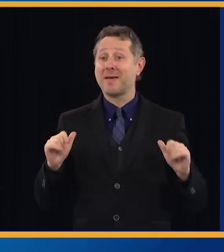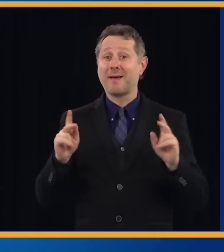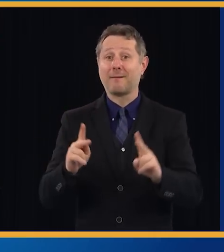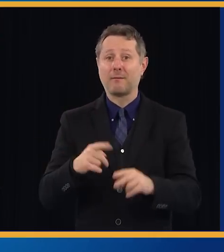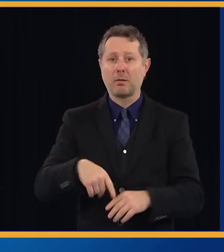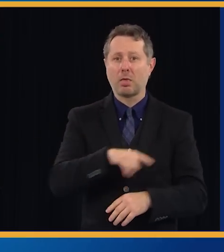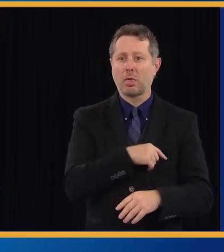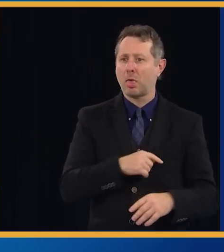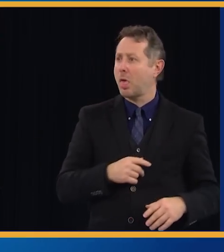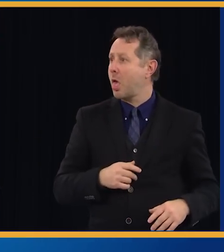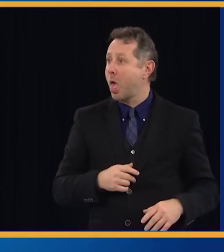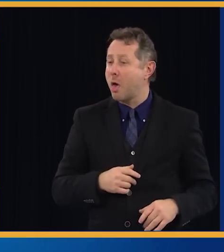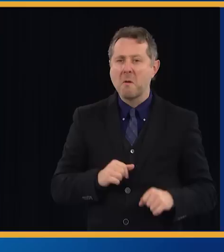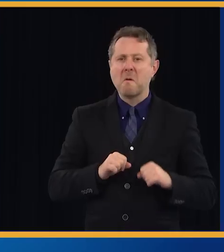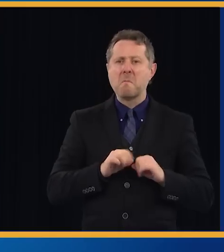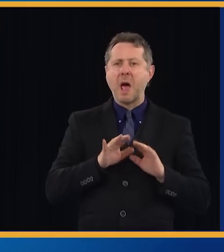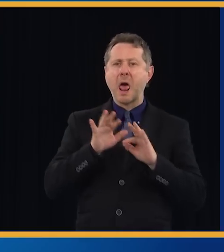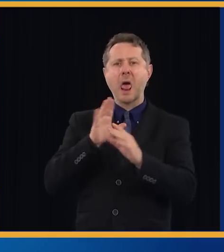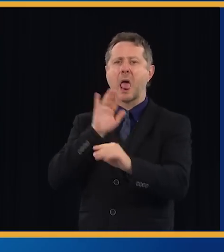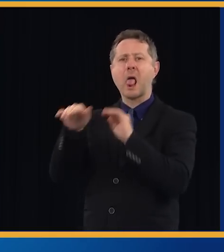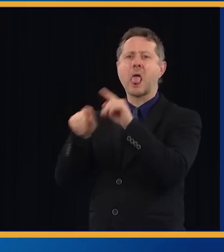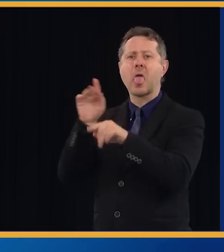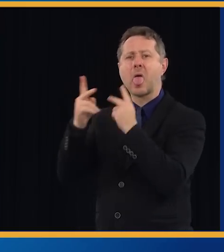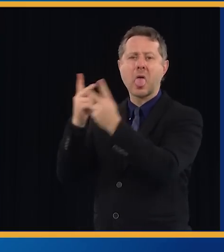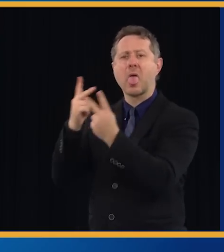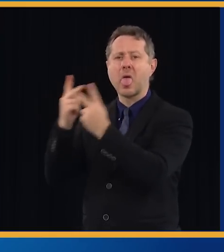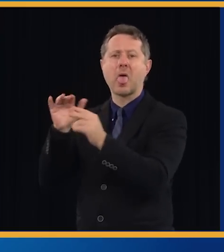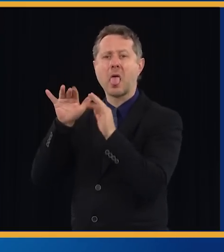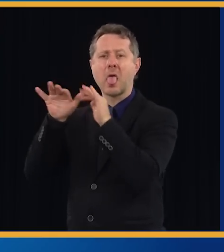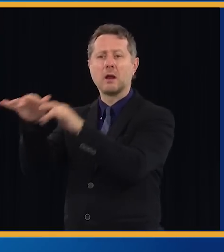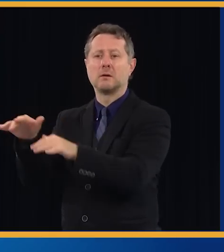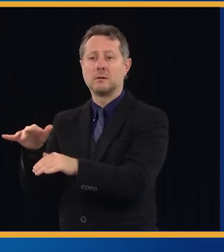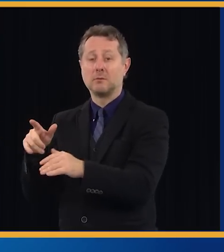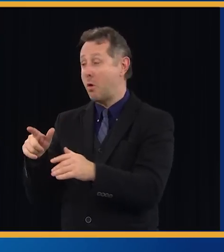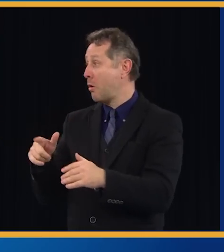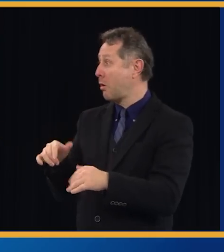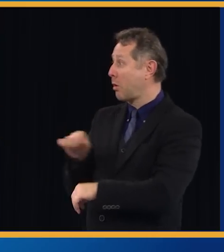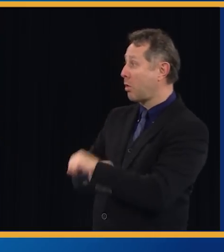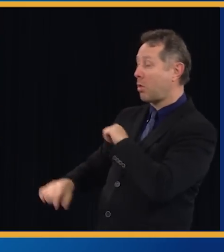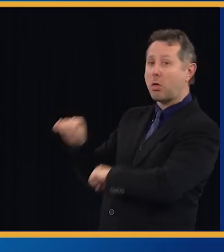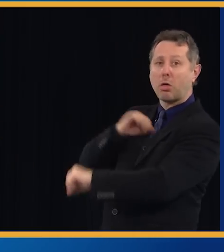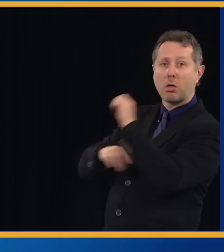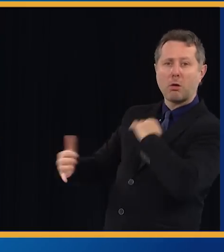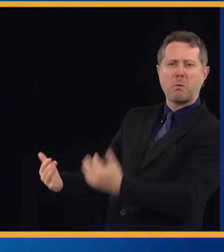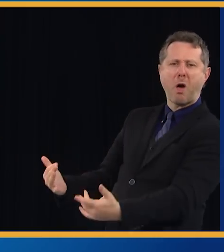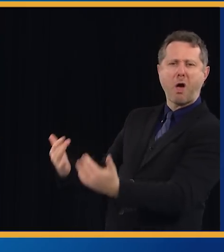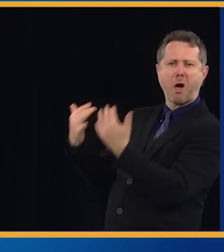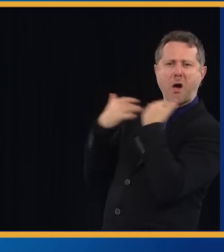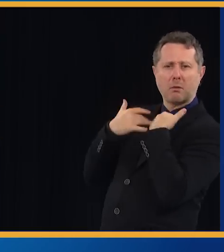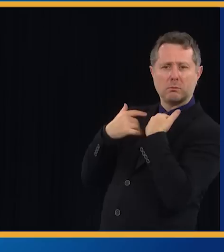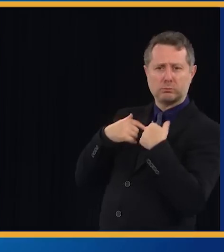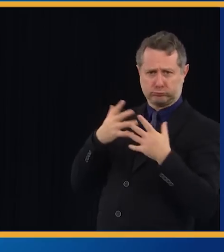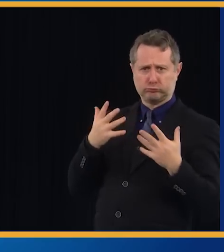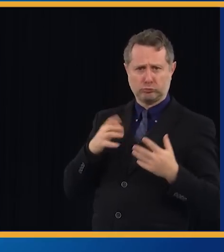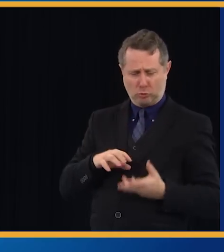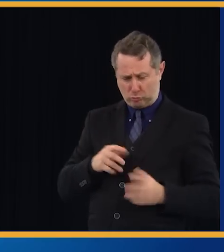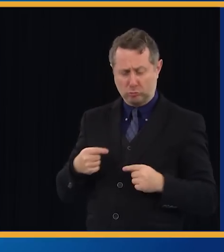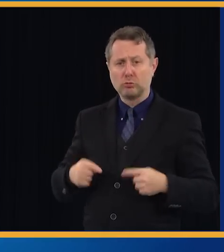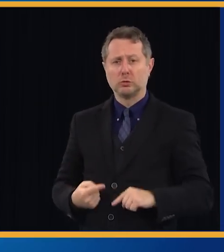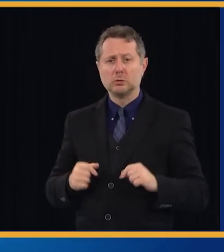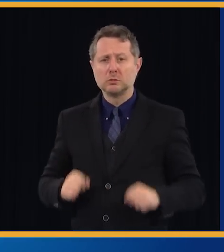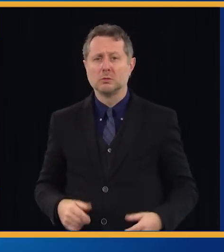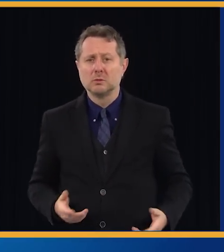in from literally from the tri-state area and overwhelm that region. We try